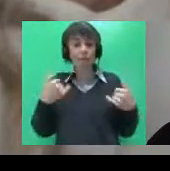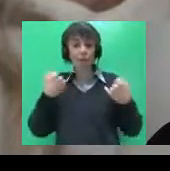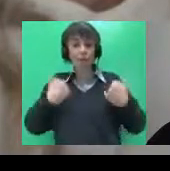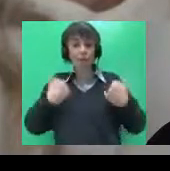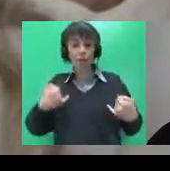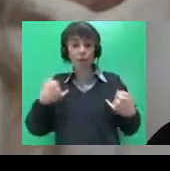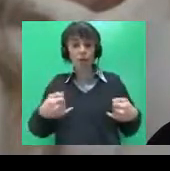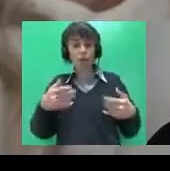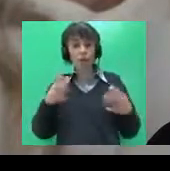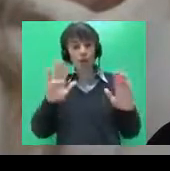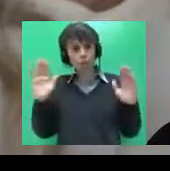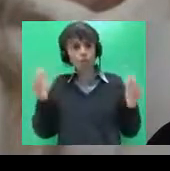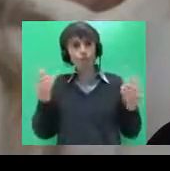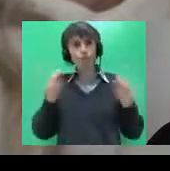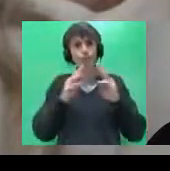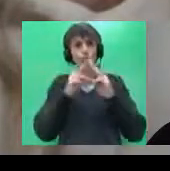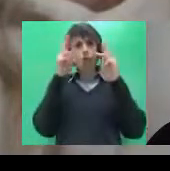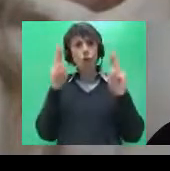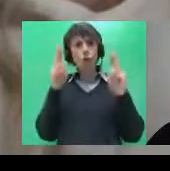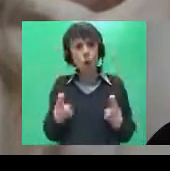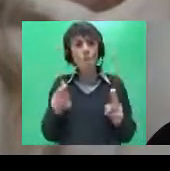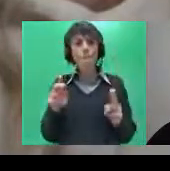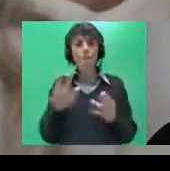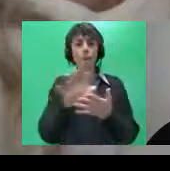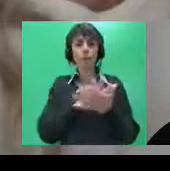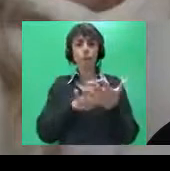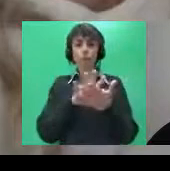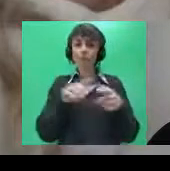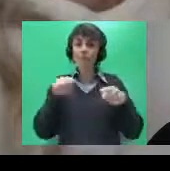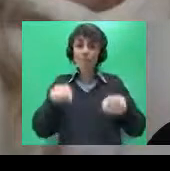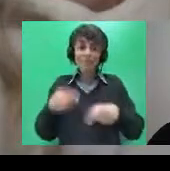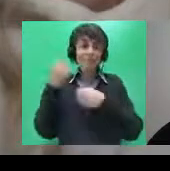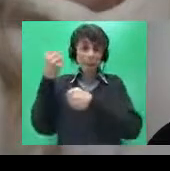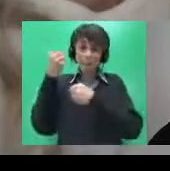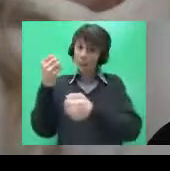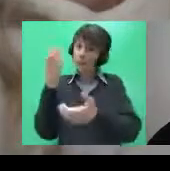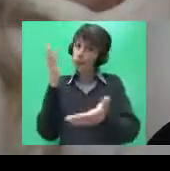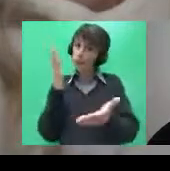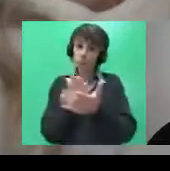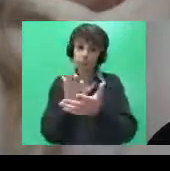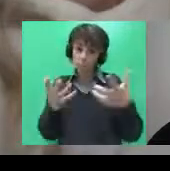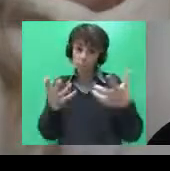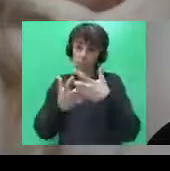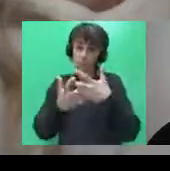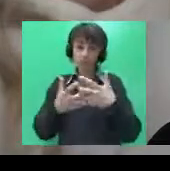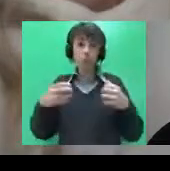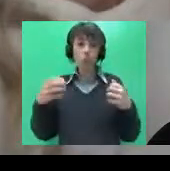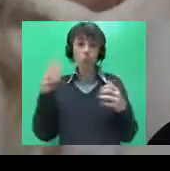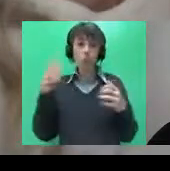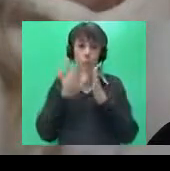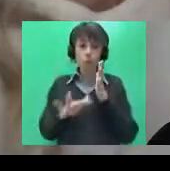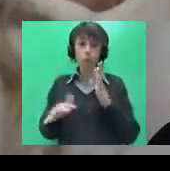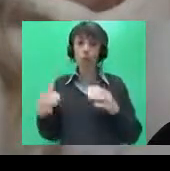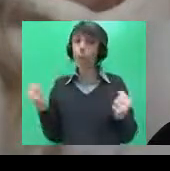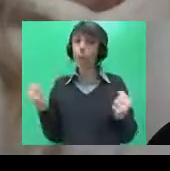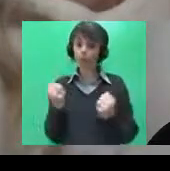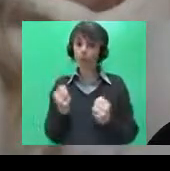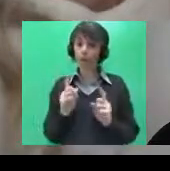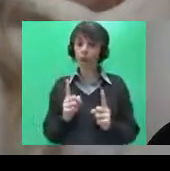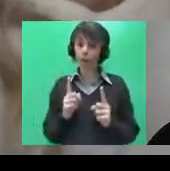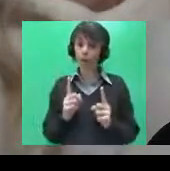that ensured that the campaign continues to be relevant into autumn and winter. And we feel that the combination